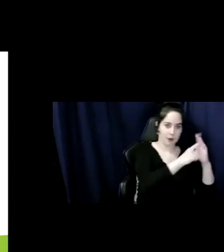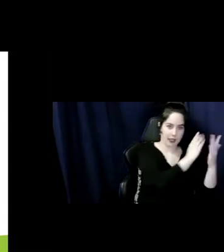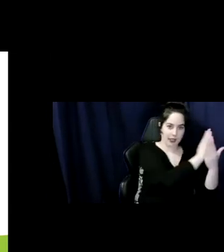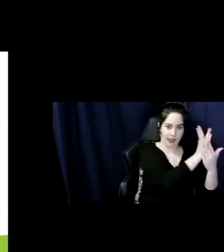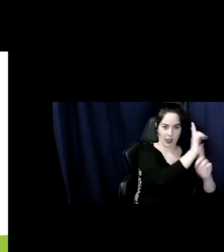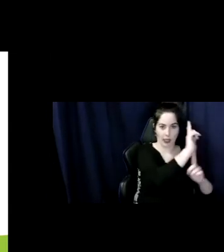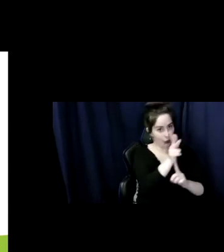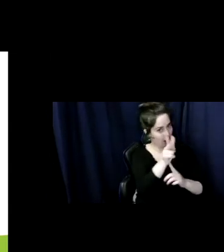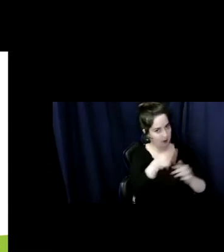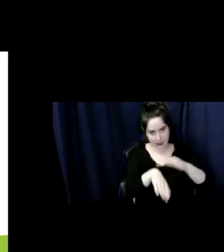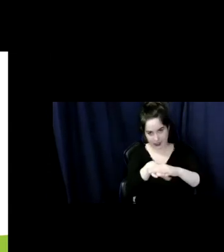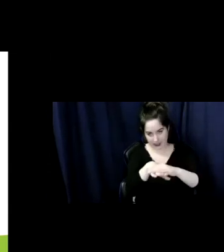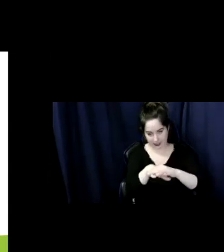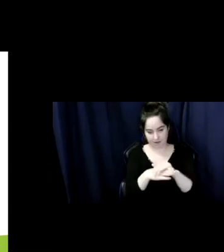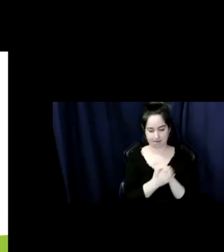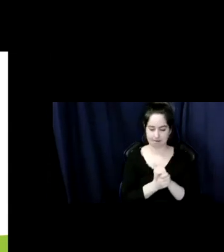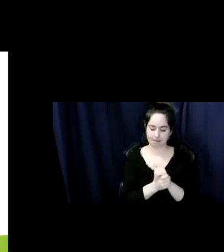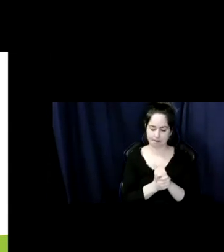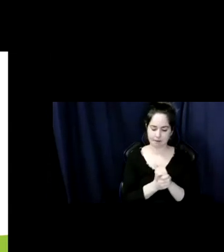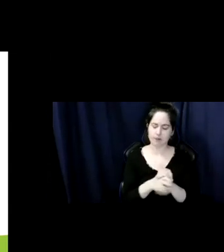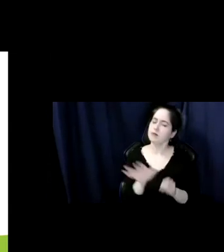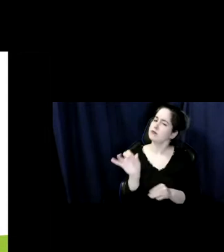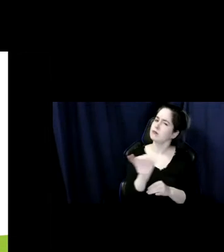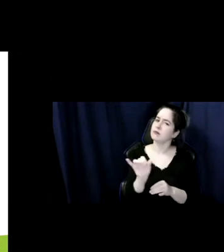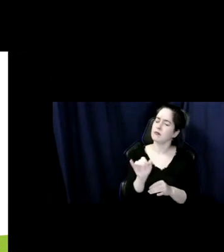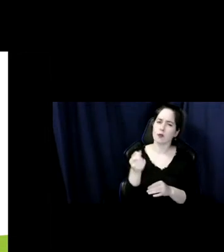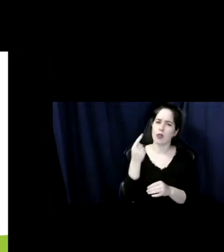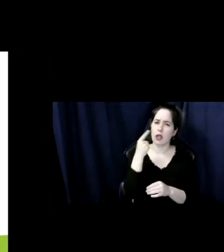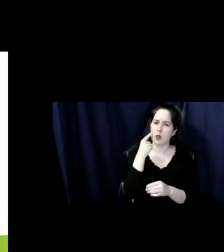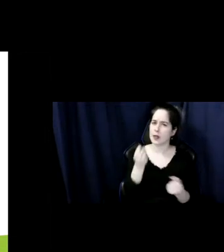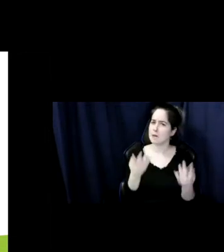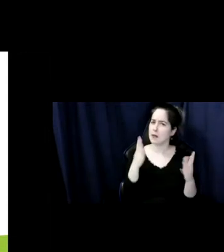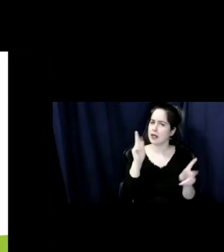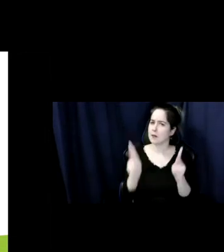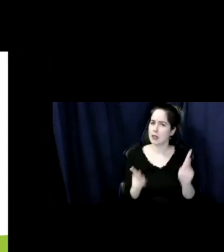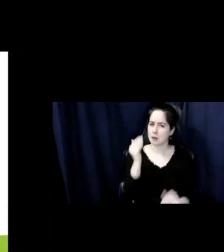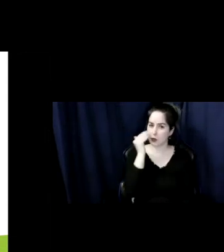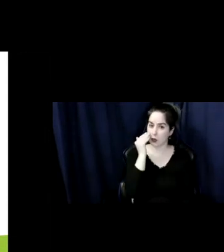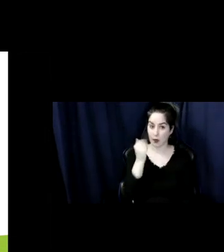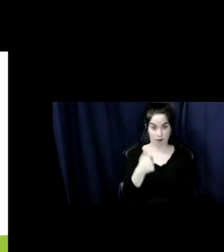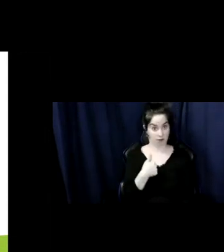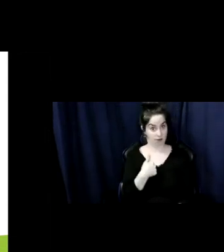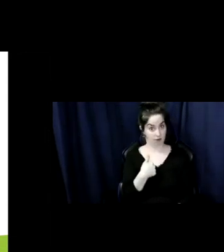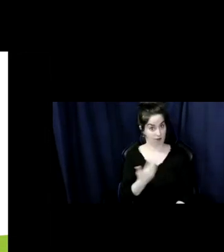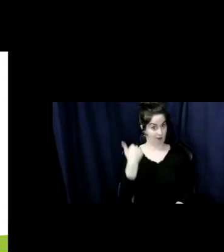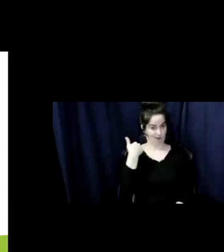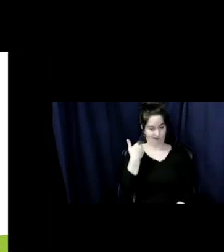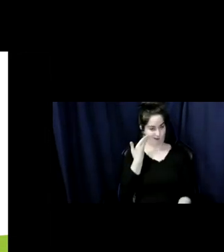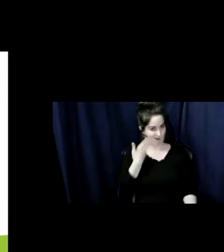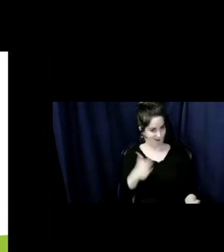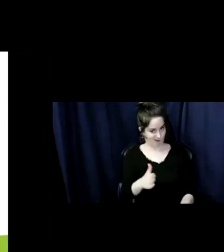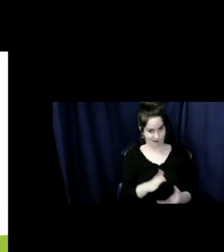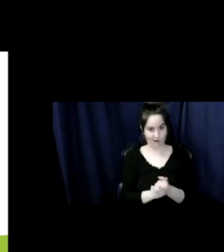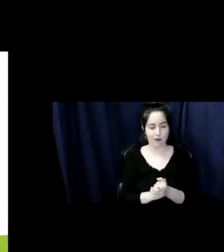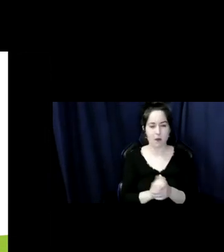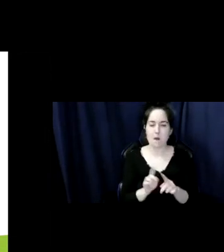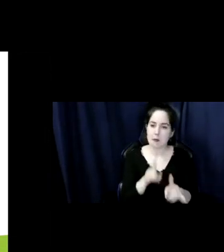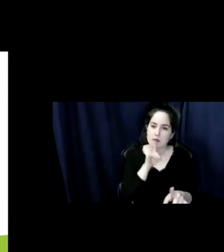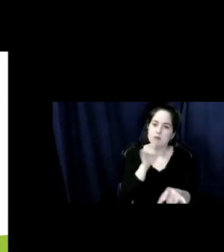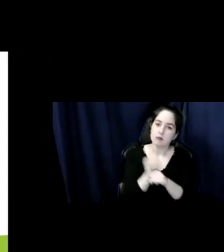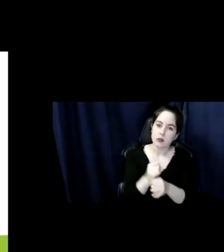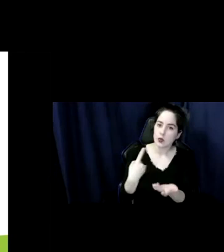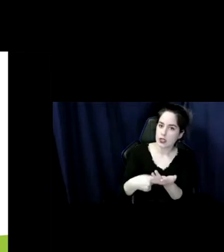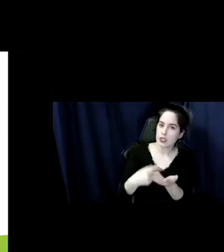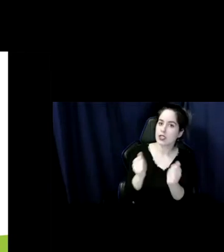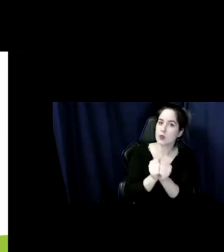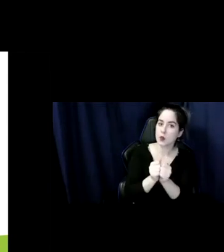actually don't think a lot of people will know this, and I certainly didn't know this until I worked at Toronto Arts Council, was you can actually talk to the grants program